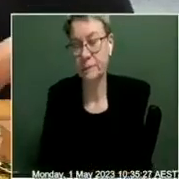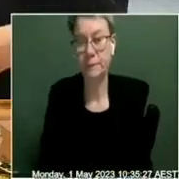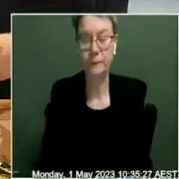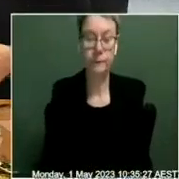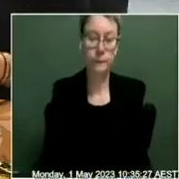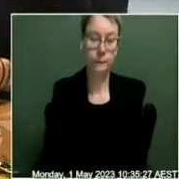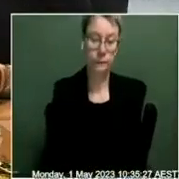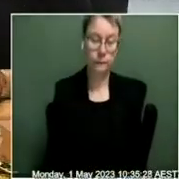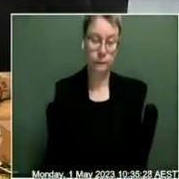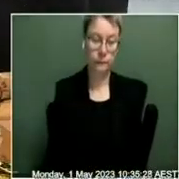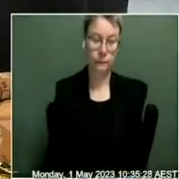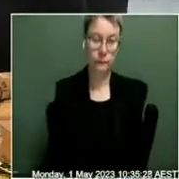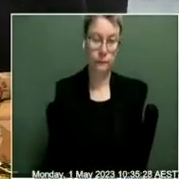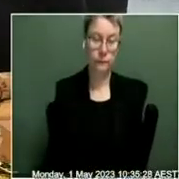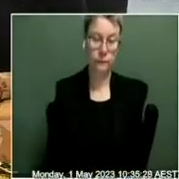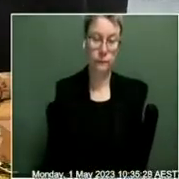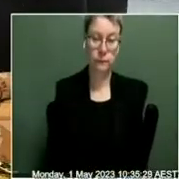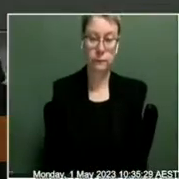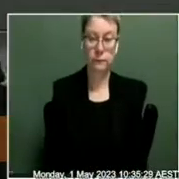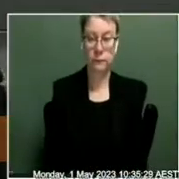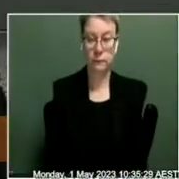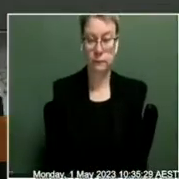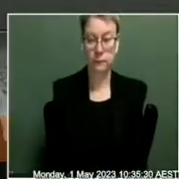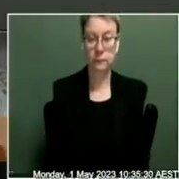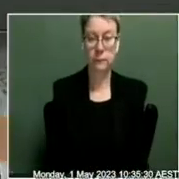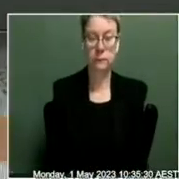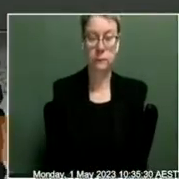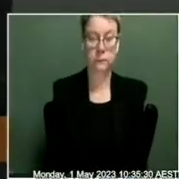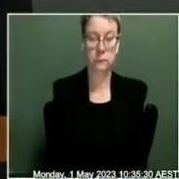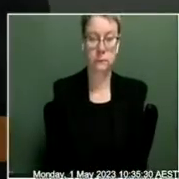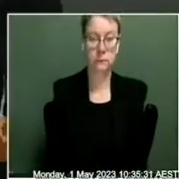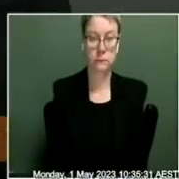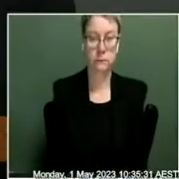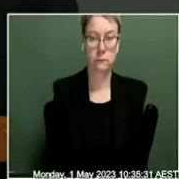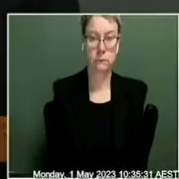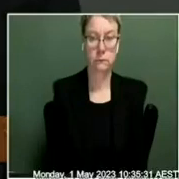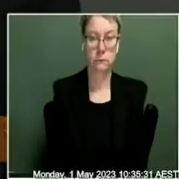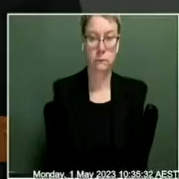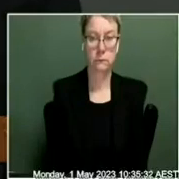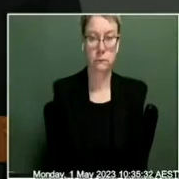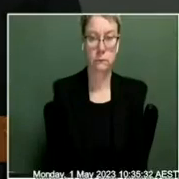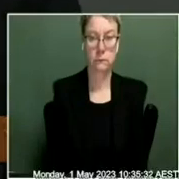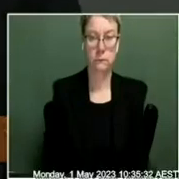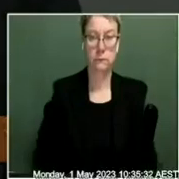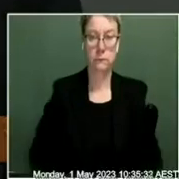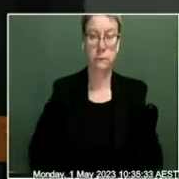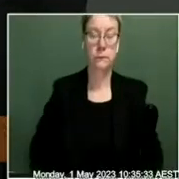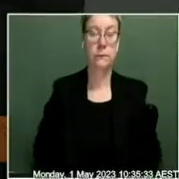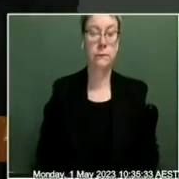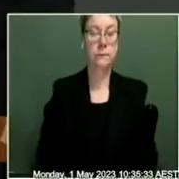Commissioners. If I could ask the operator to bring up